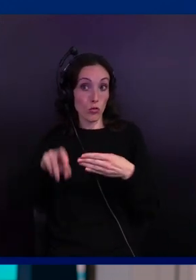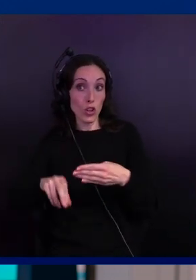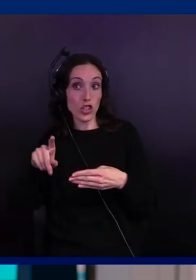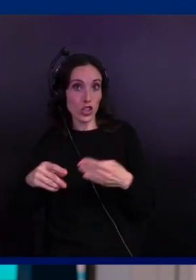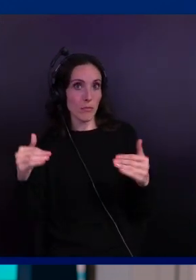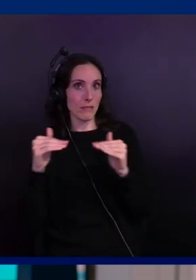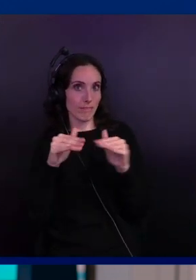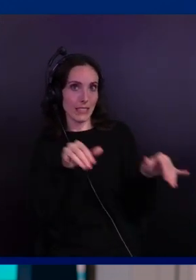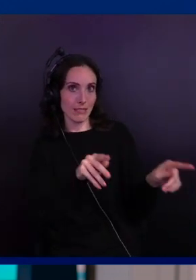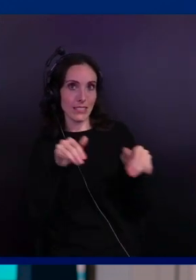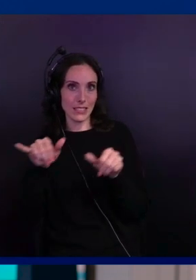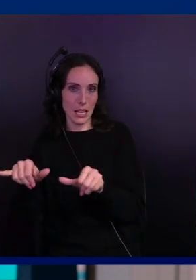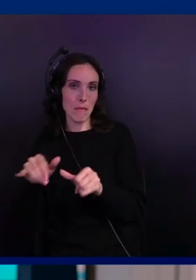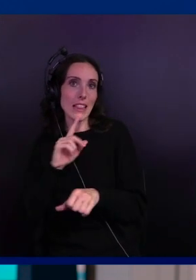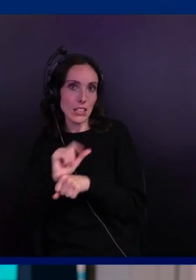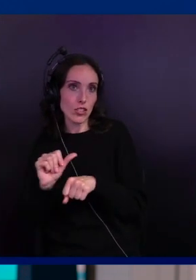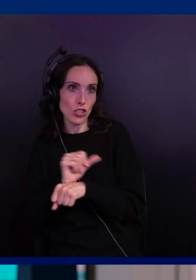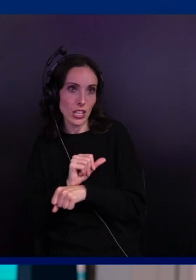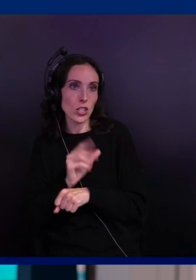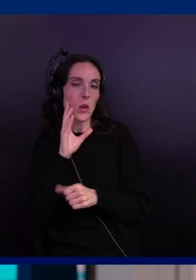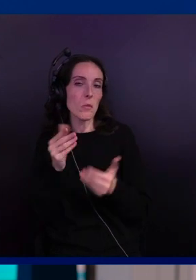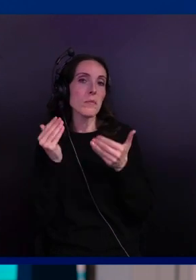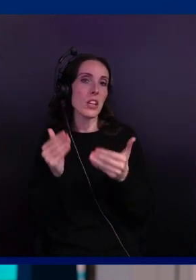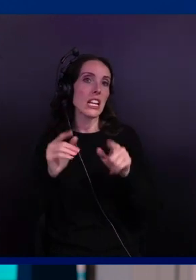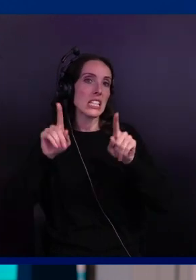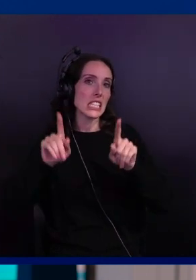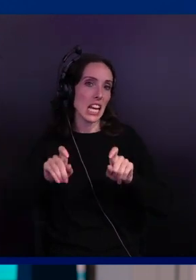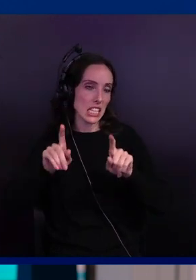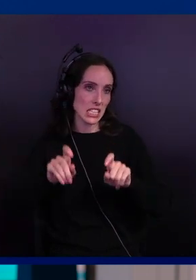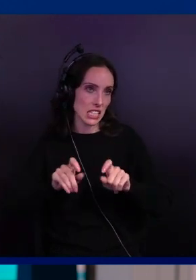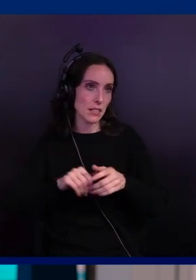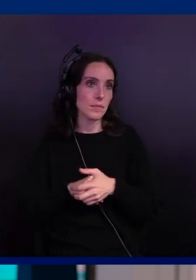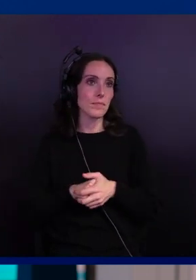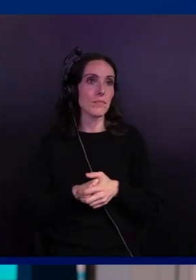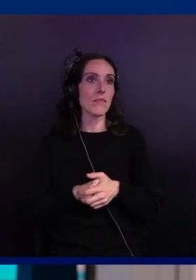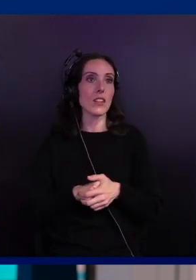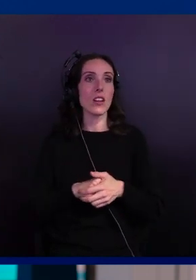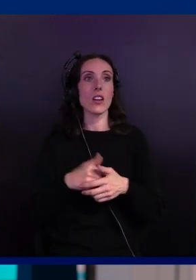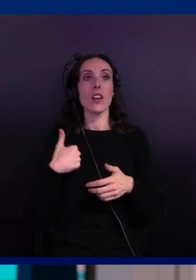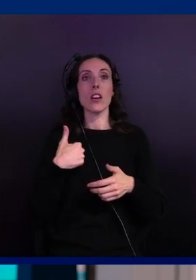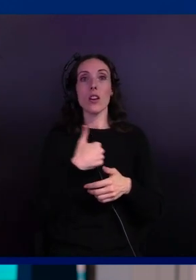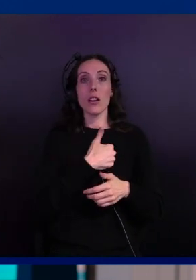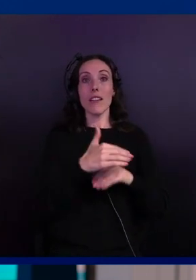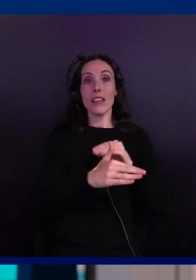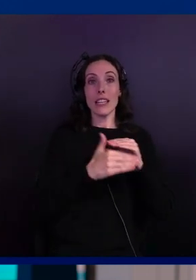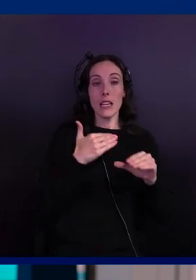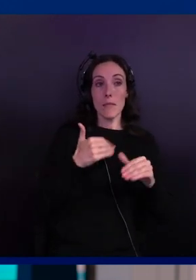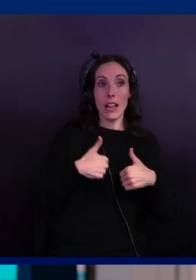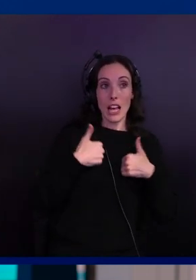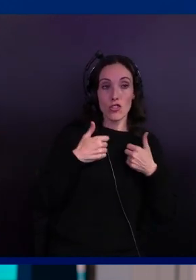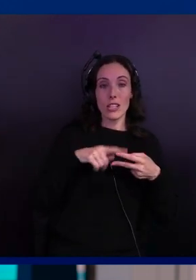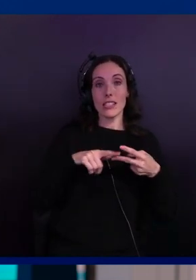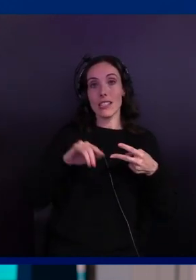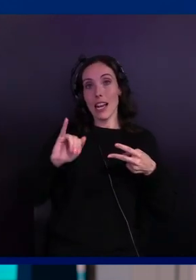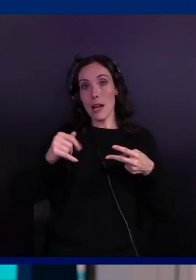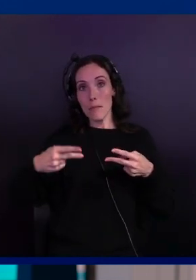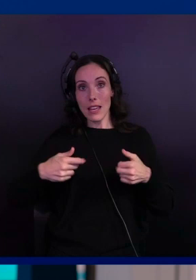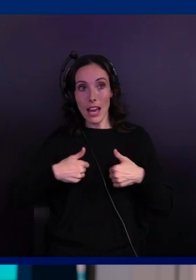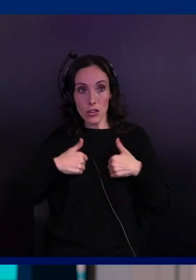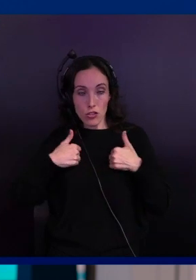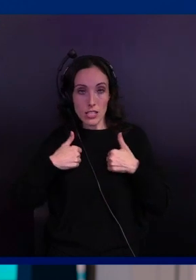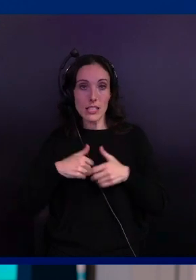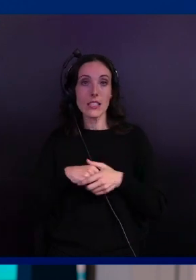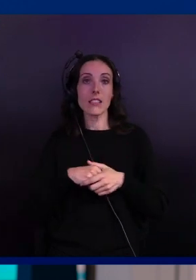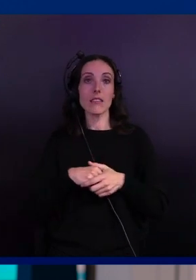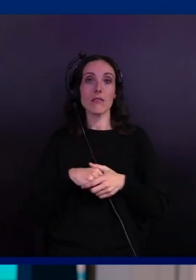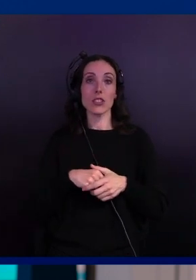train the model with the training data. That's what we are going to test it. We are taking email address and IP address here. If you look at